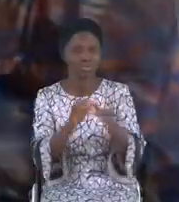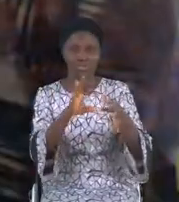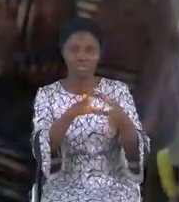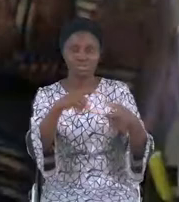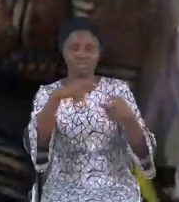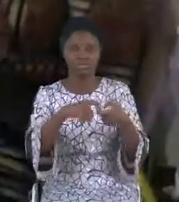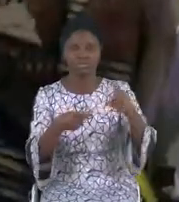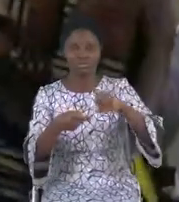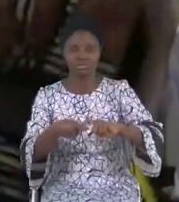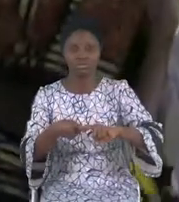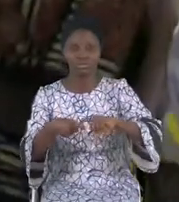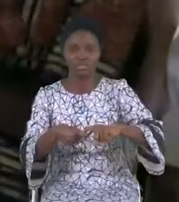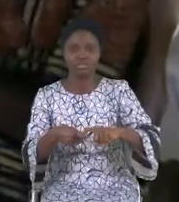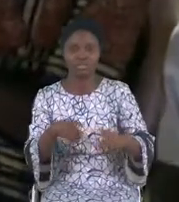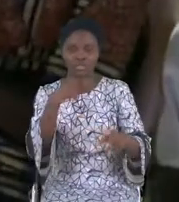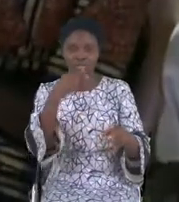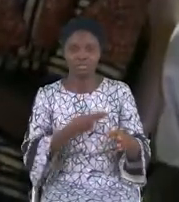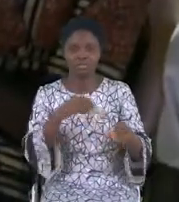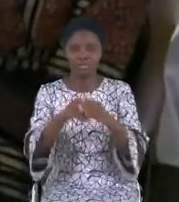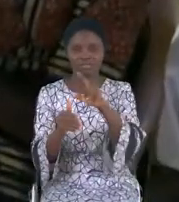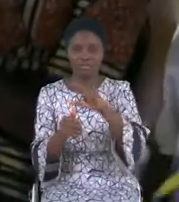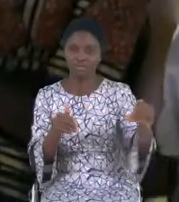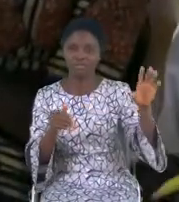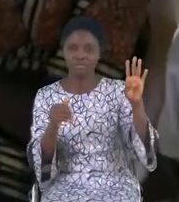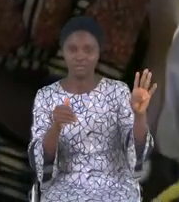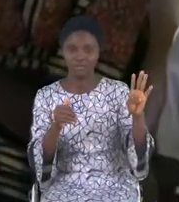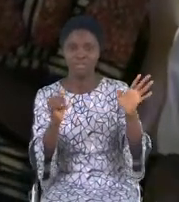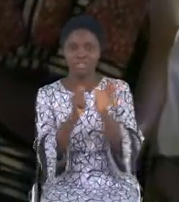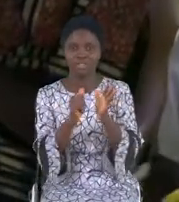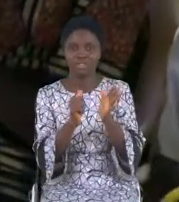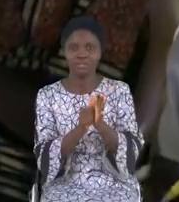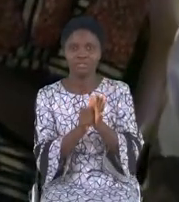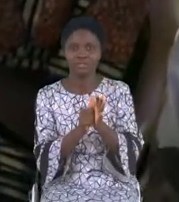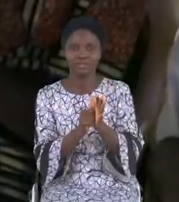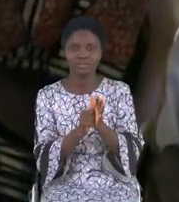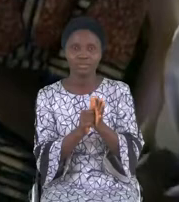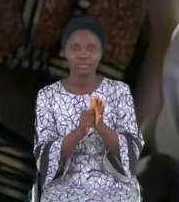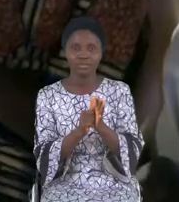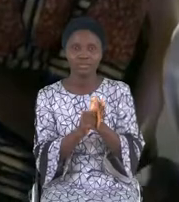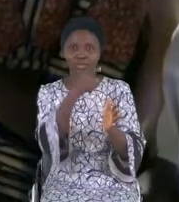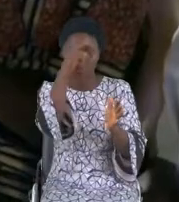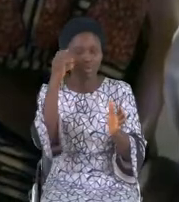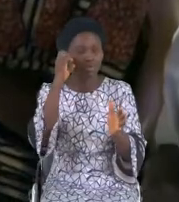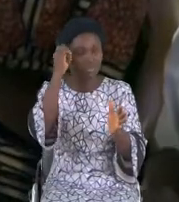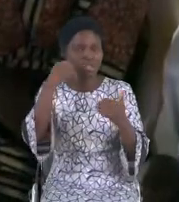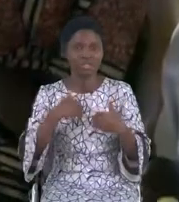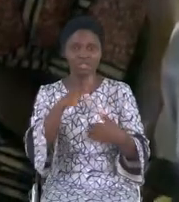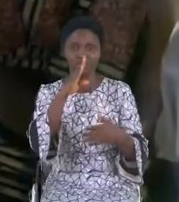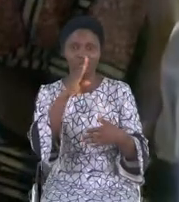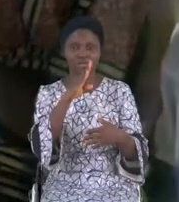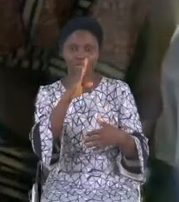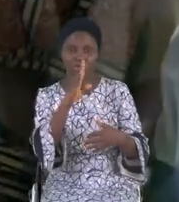4 that because that she had been often unbound were